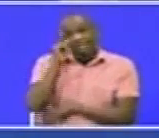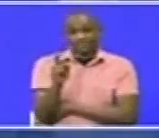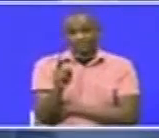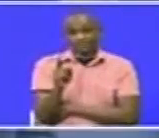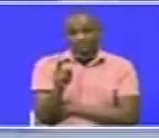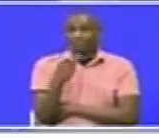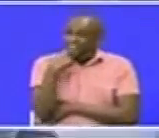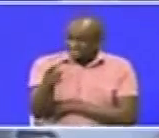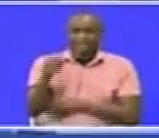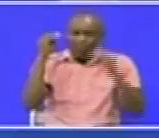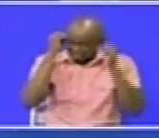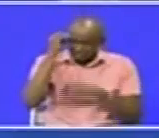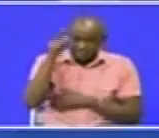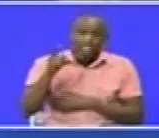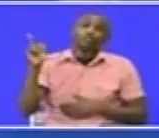blame.